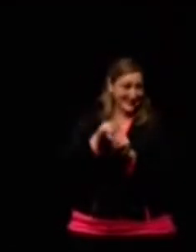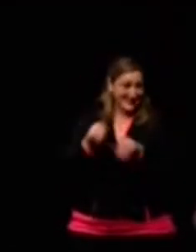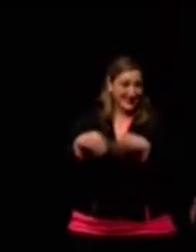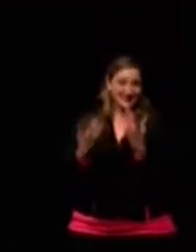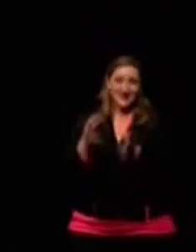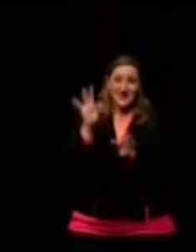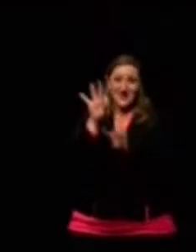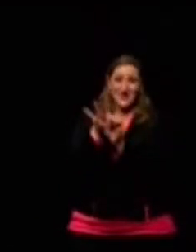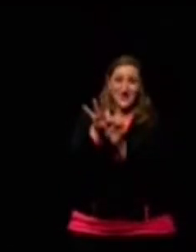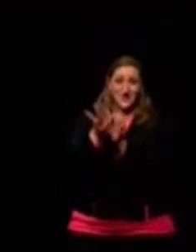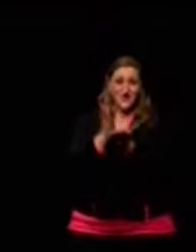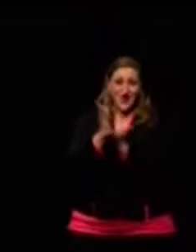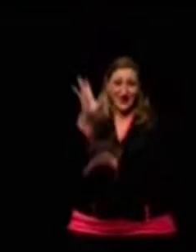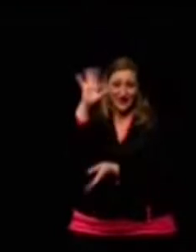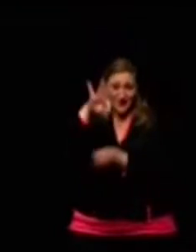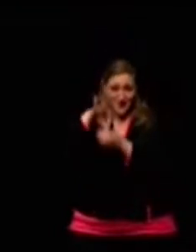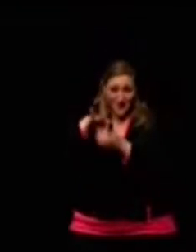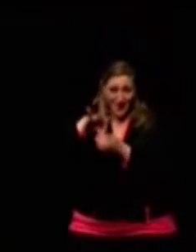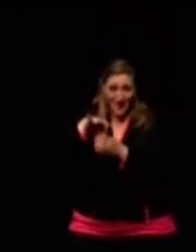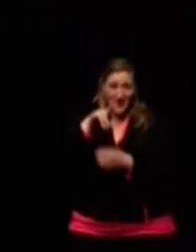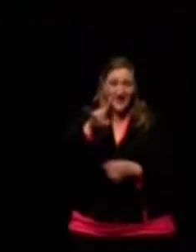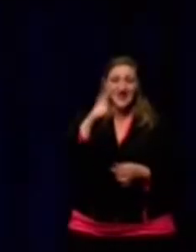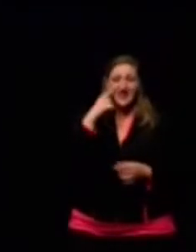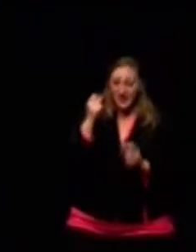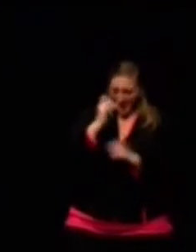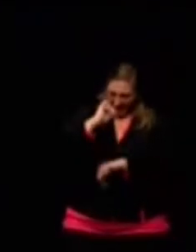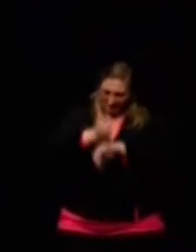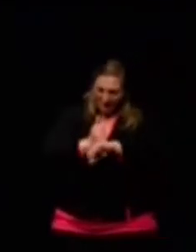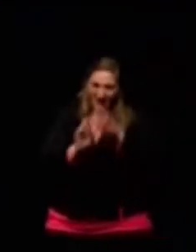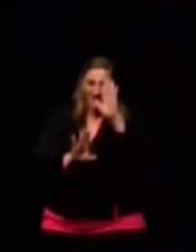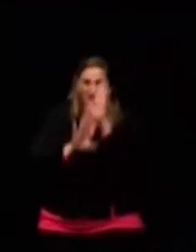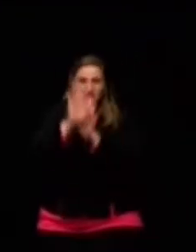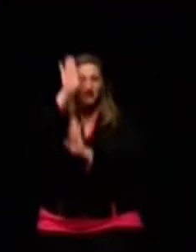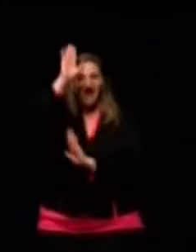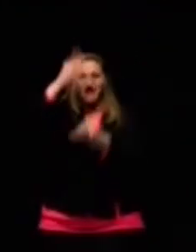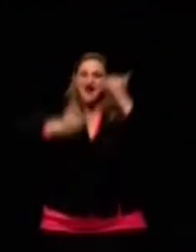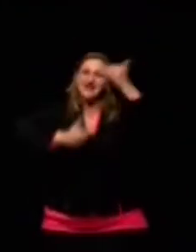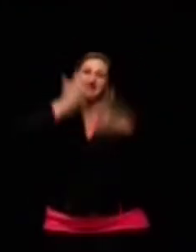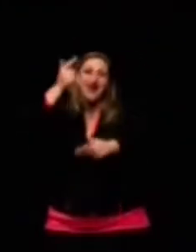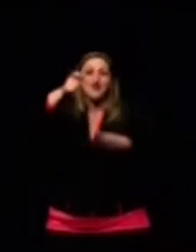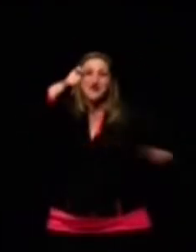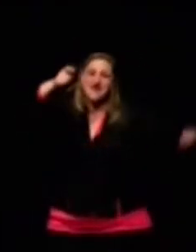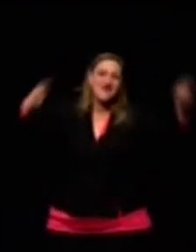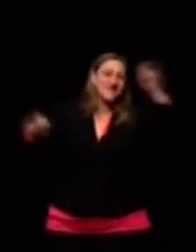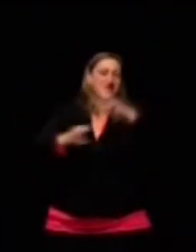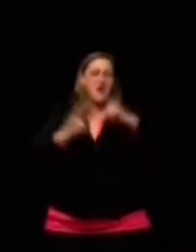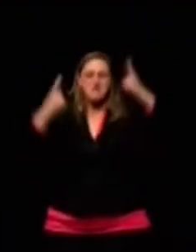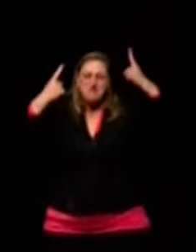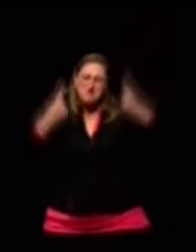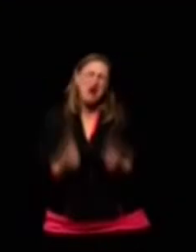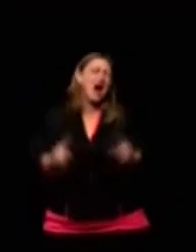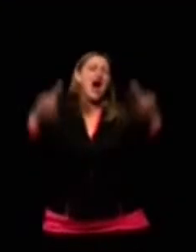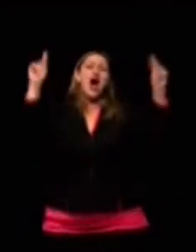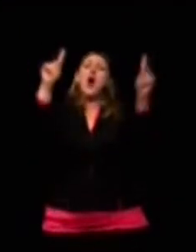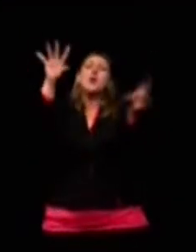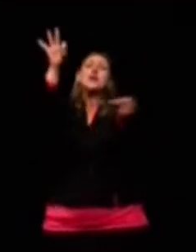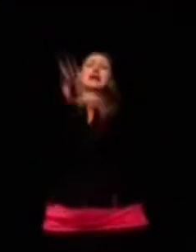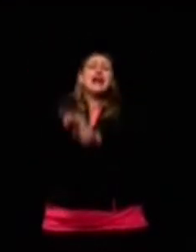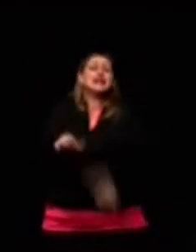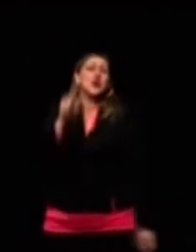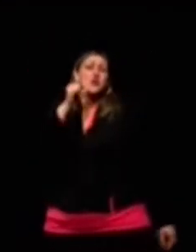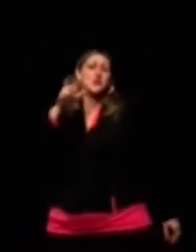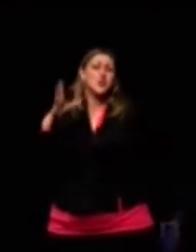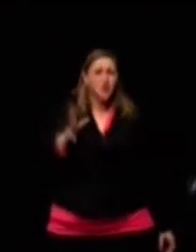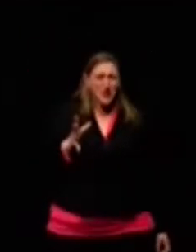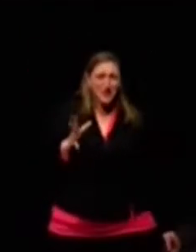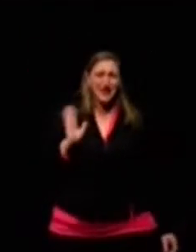has always been at the forefront of progress and reform, isn't it about time we elect a woman